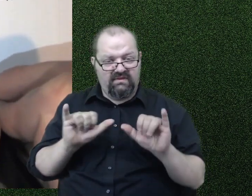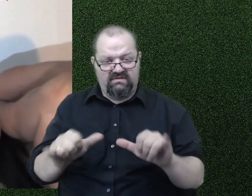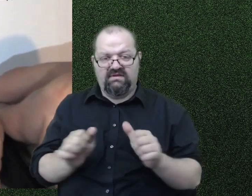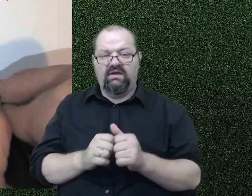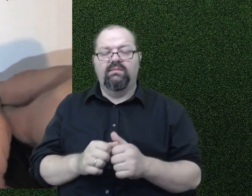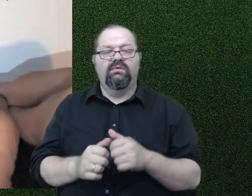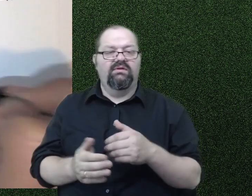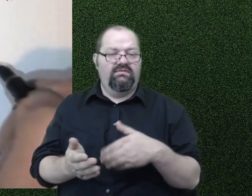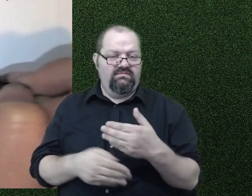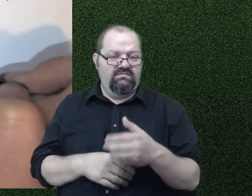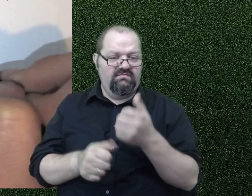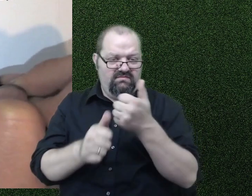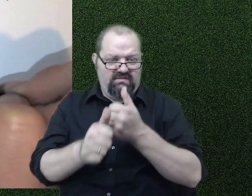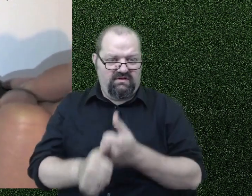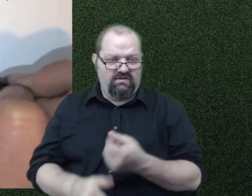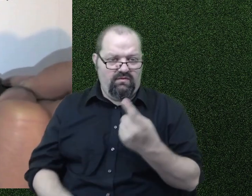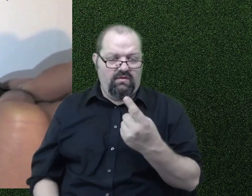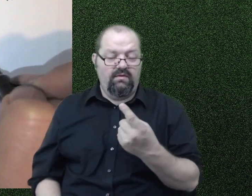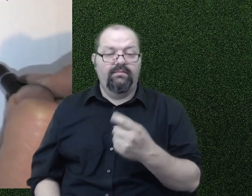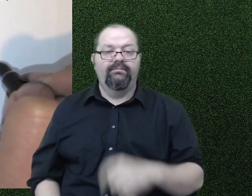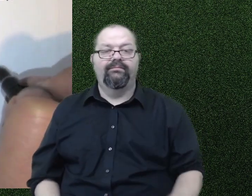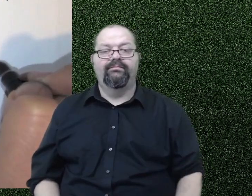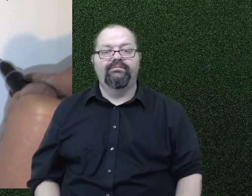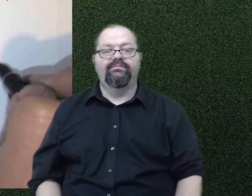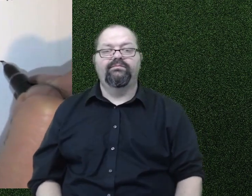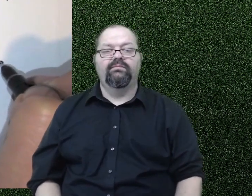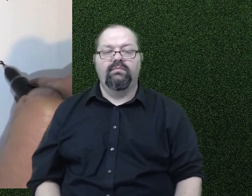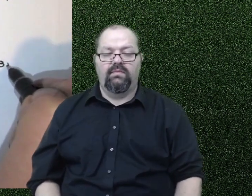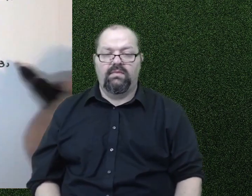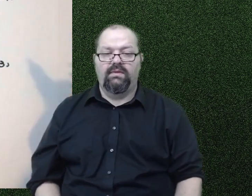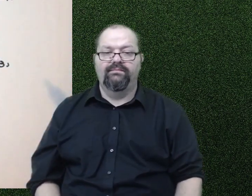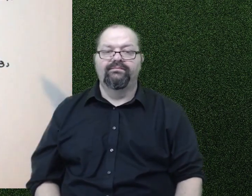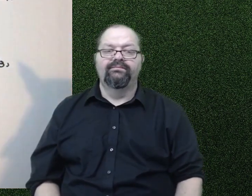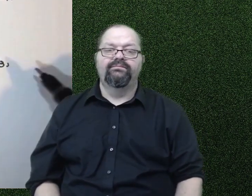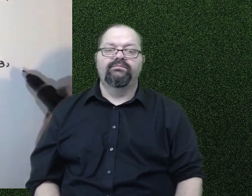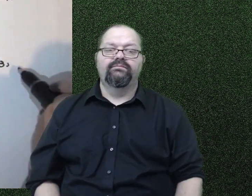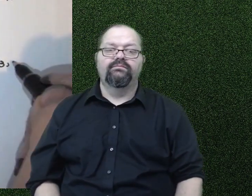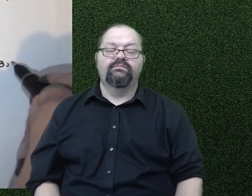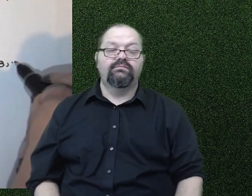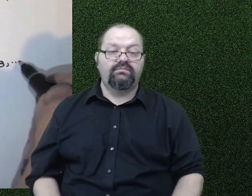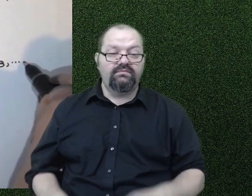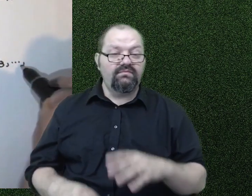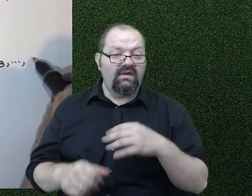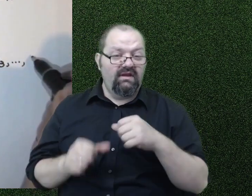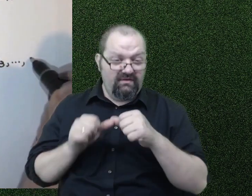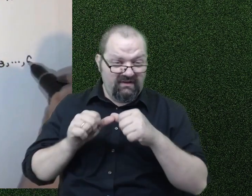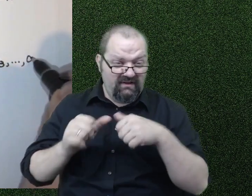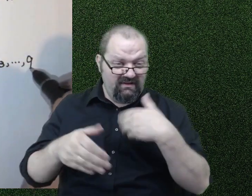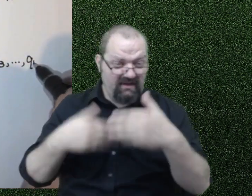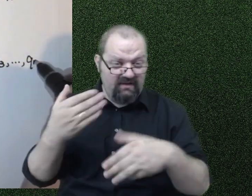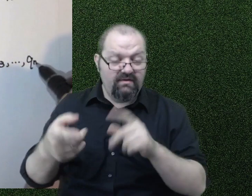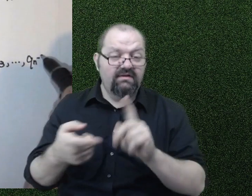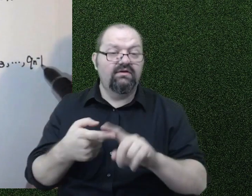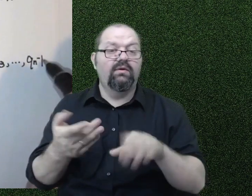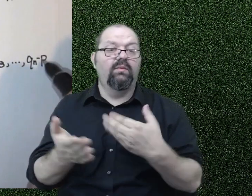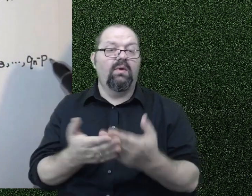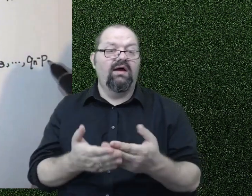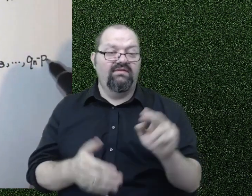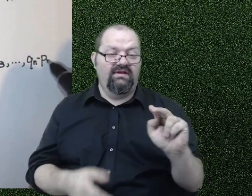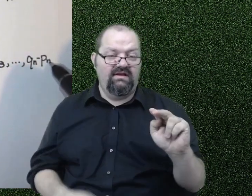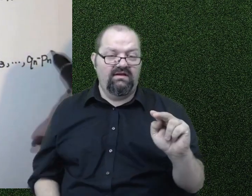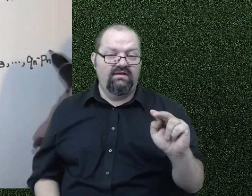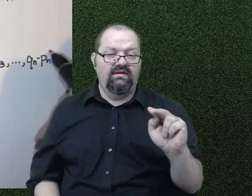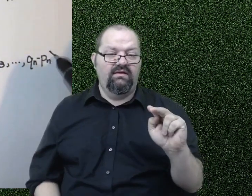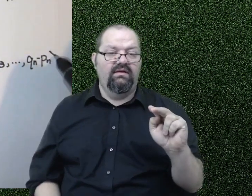again. And then terminal minus initial again. And we keep going until we get n of them. Terminal minus